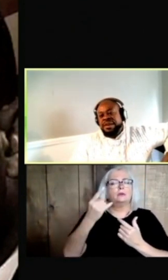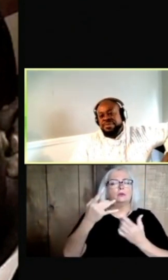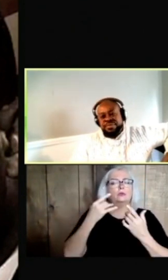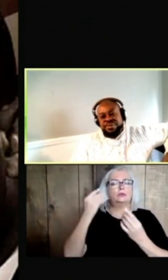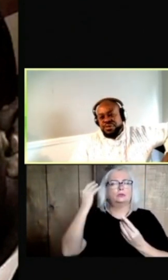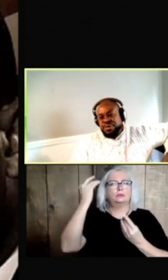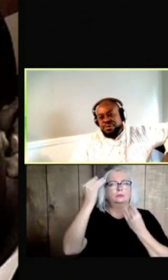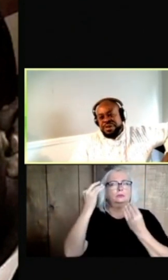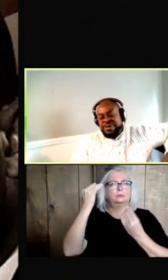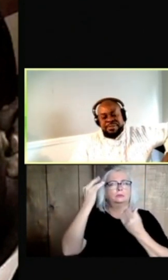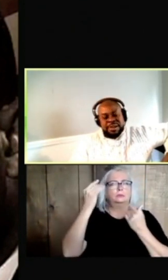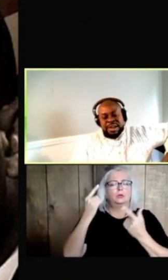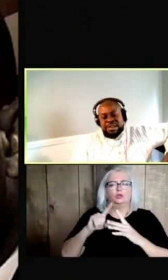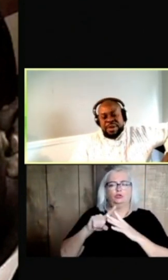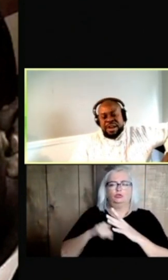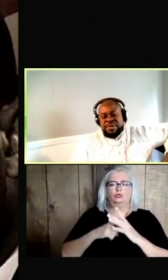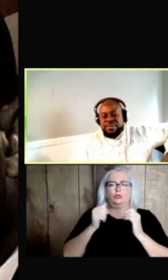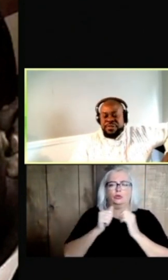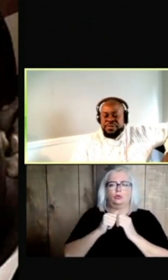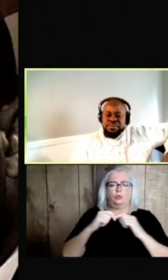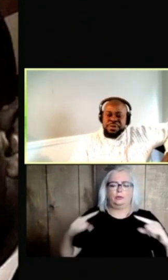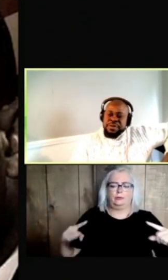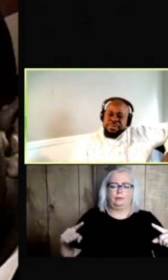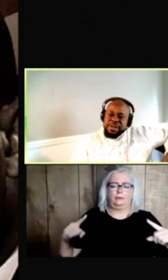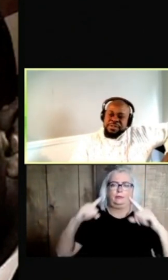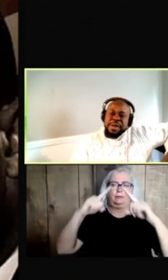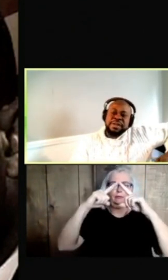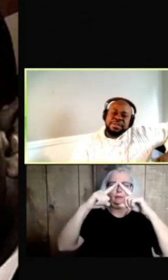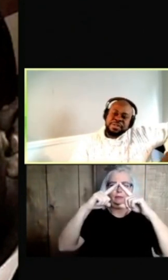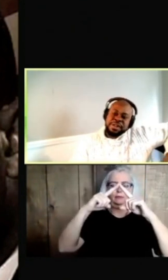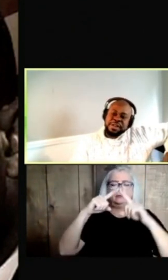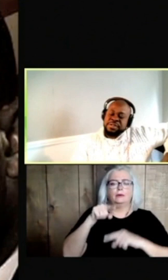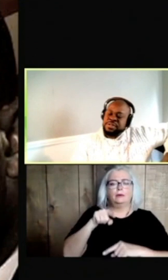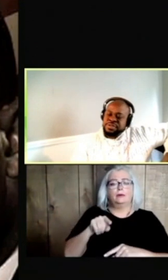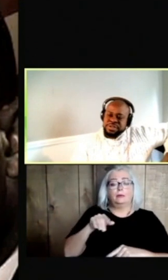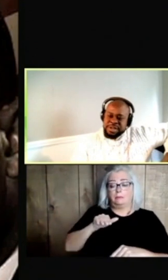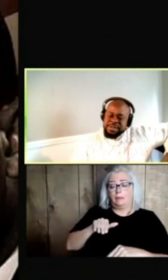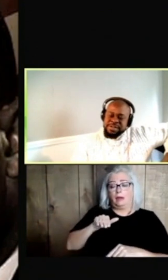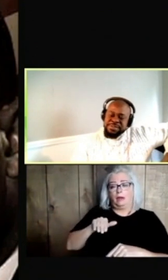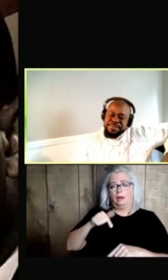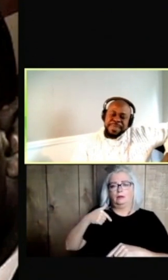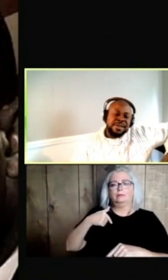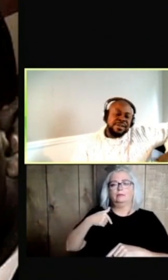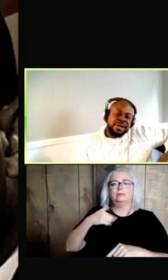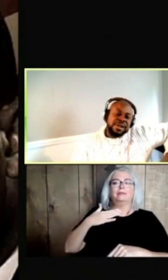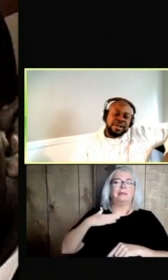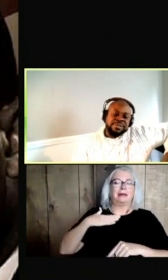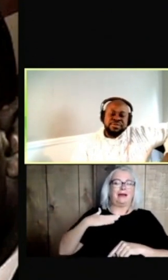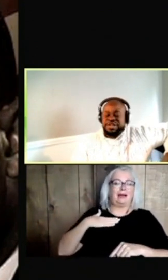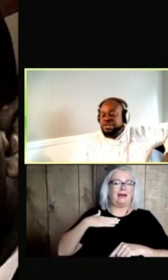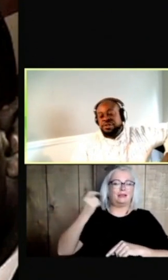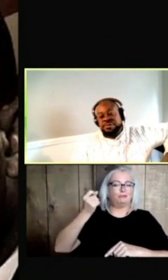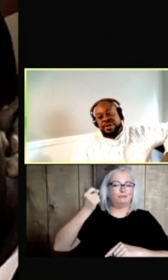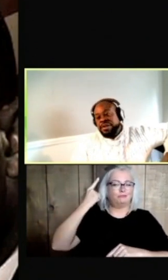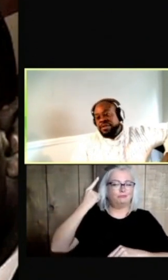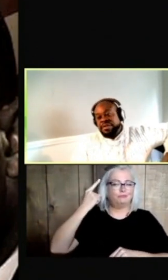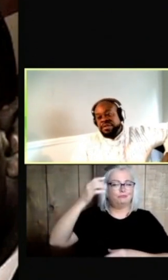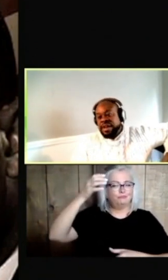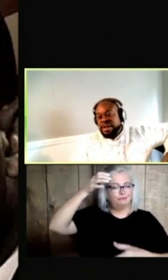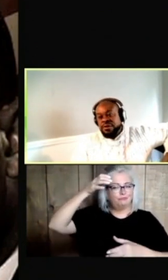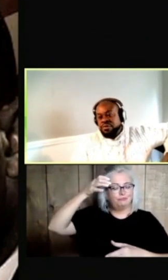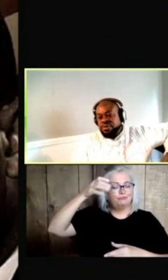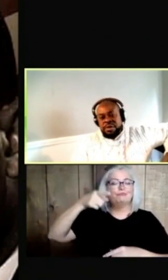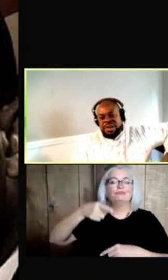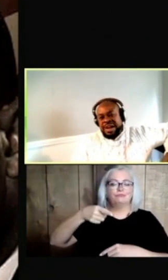start at the bottom of the proverbial pyramid. And at the bottom of the proverbial pyramid is my understanding as a social scientist when it comes to racial disparities